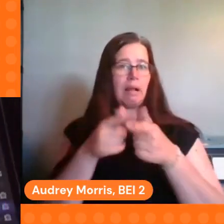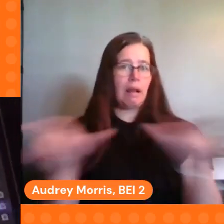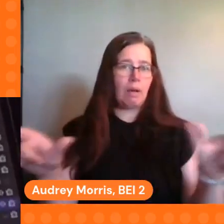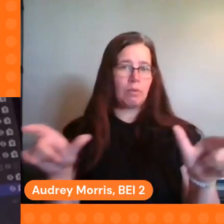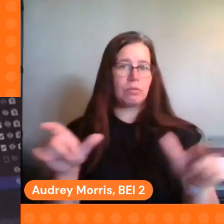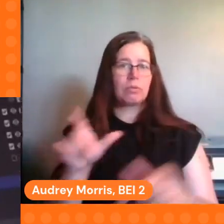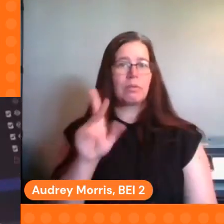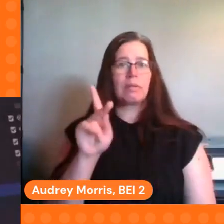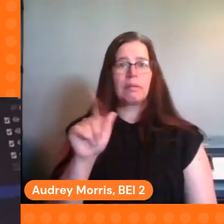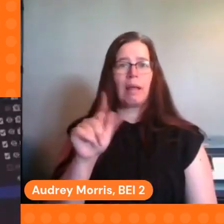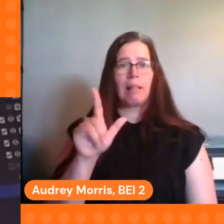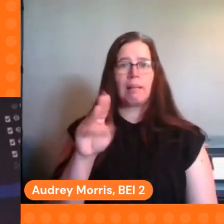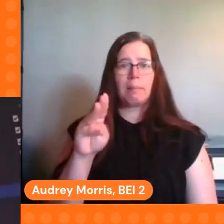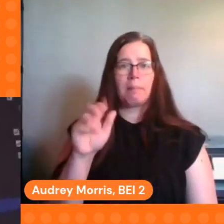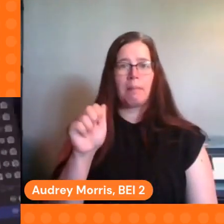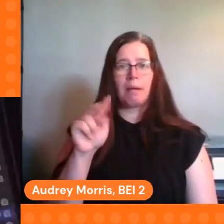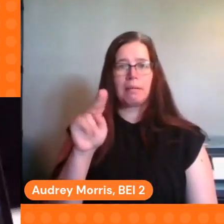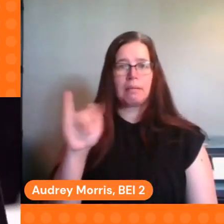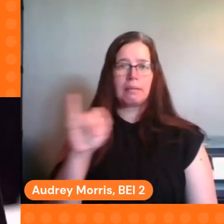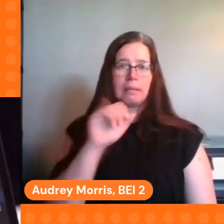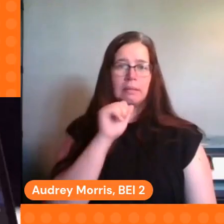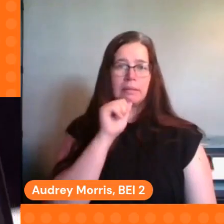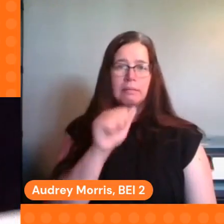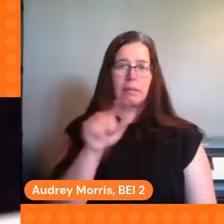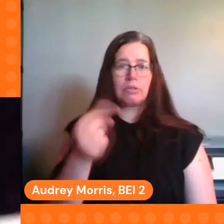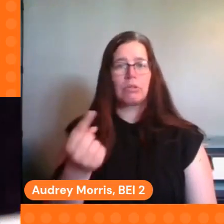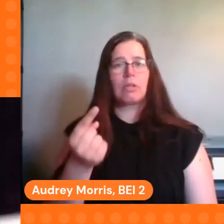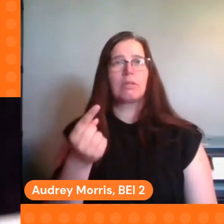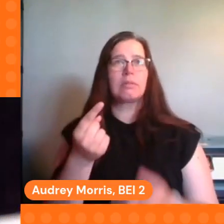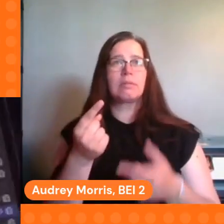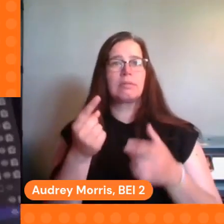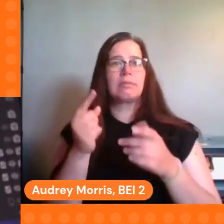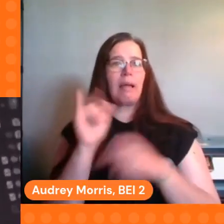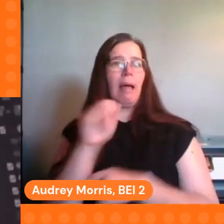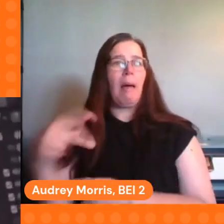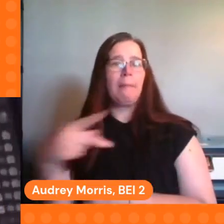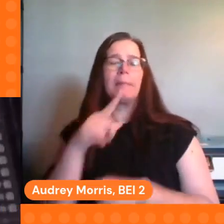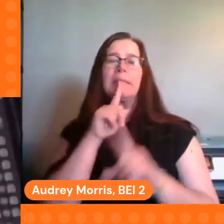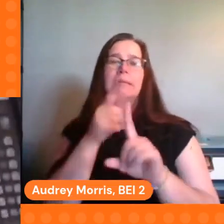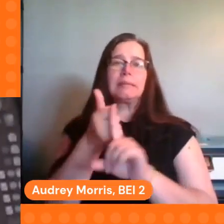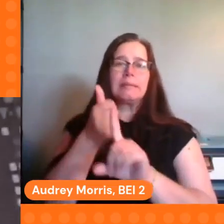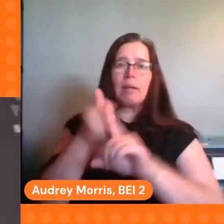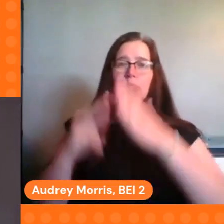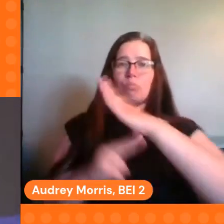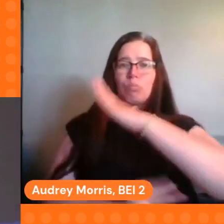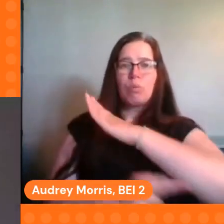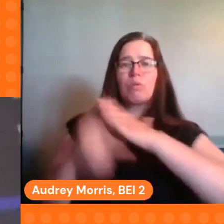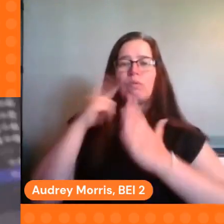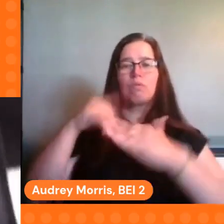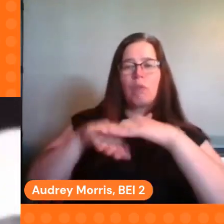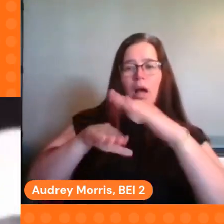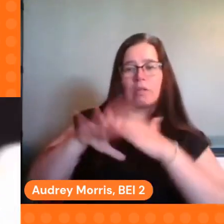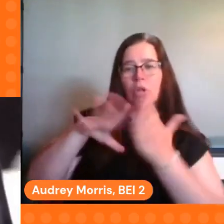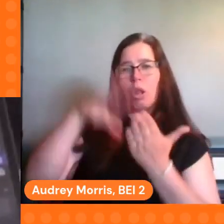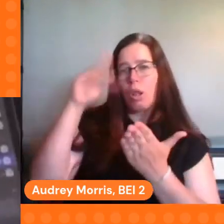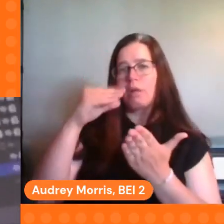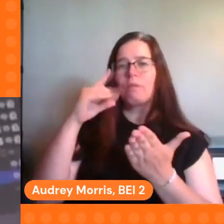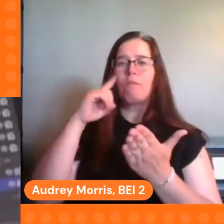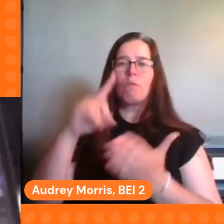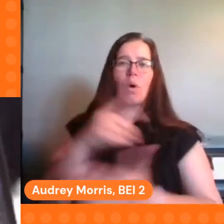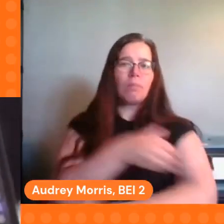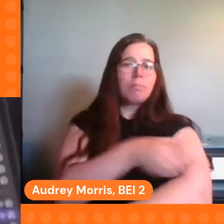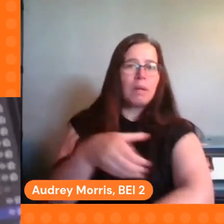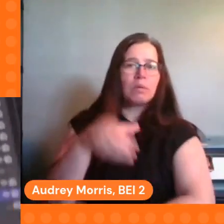Kalimani is more than an app. It's a bridge to belonging. It's built to empower deaf students with foundational skills